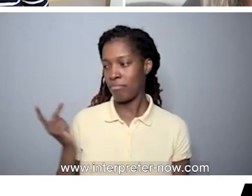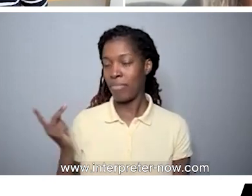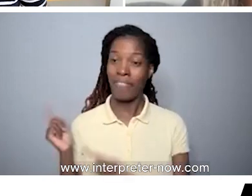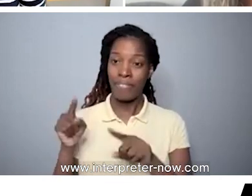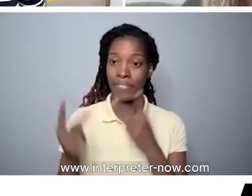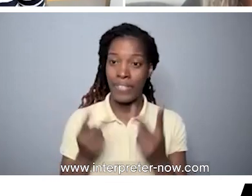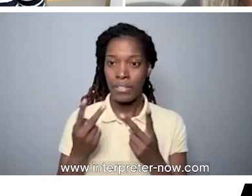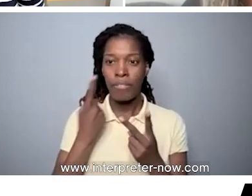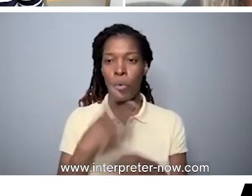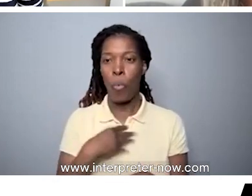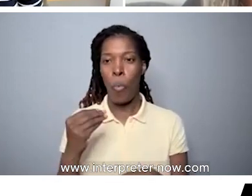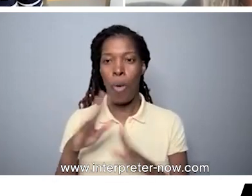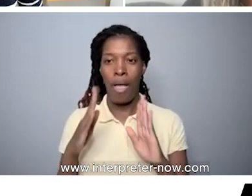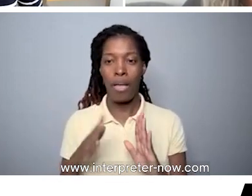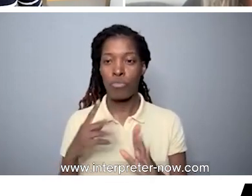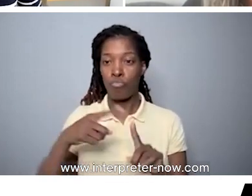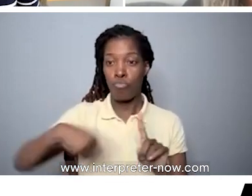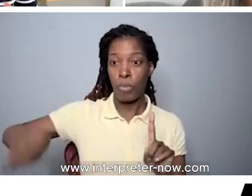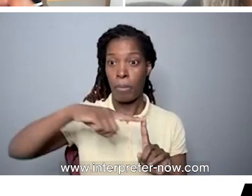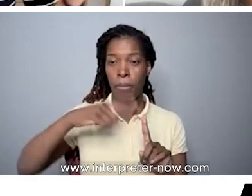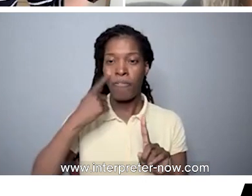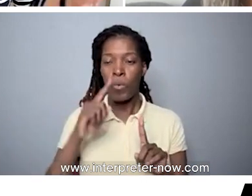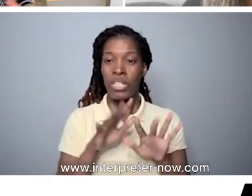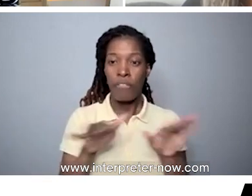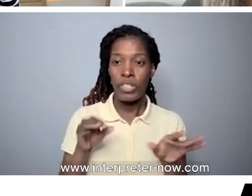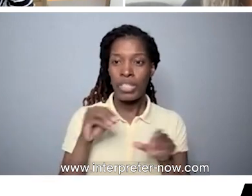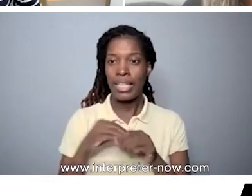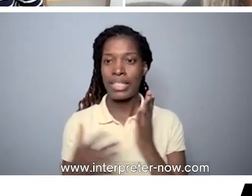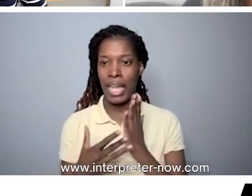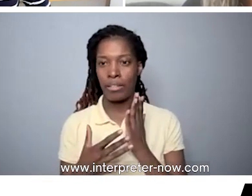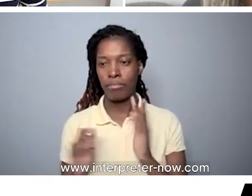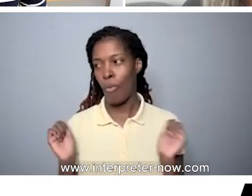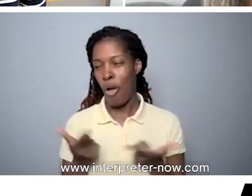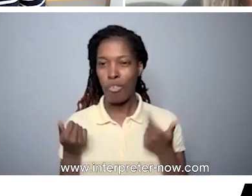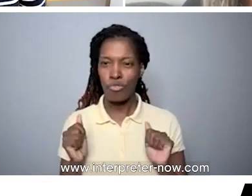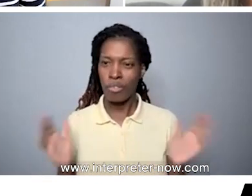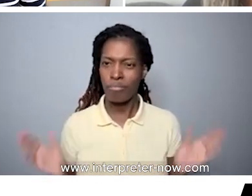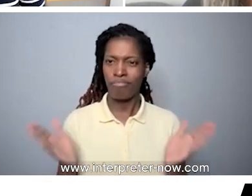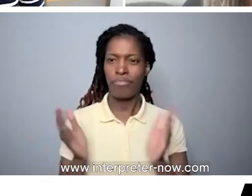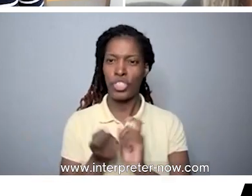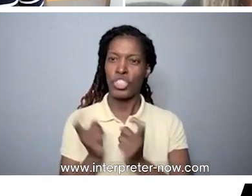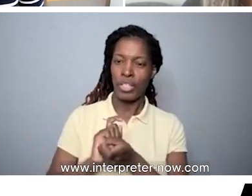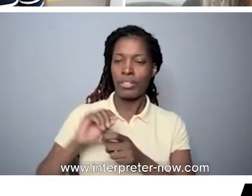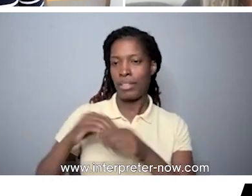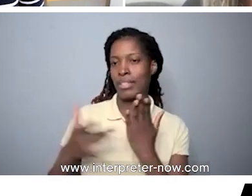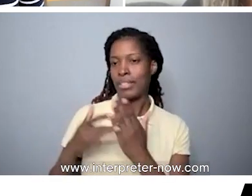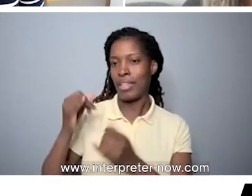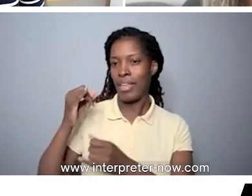on diversity in tech, I think. We were all working to push change in the tech industry at the